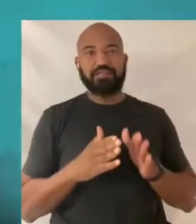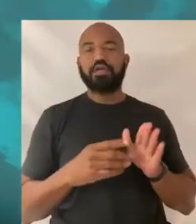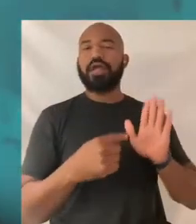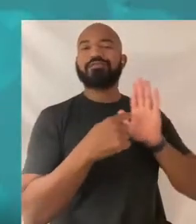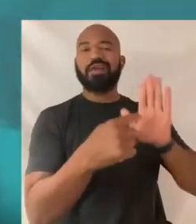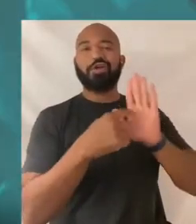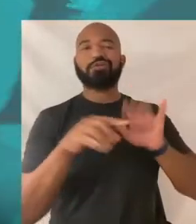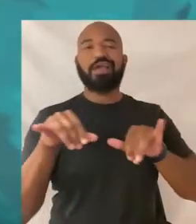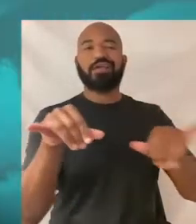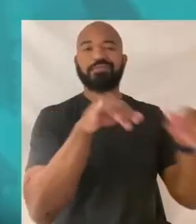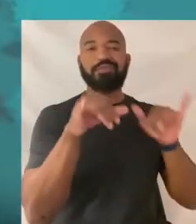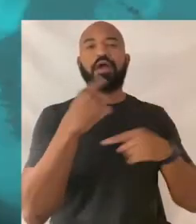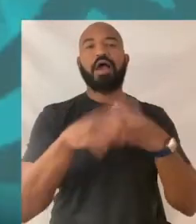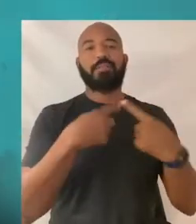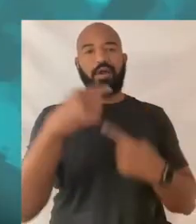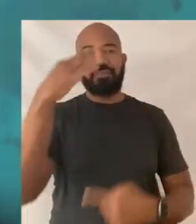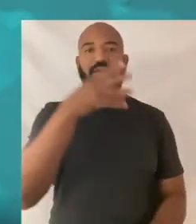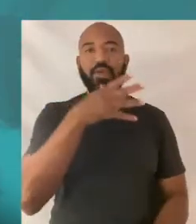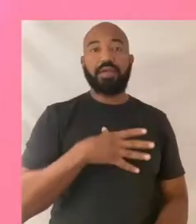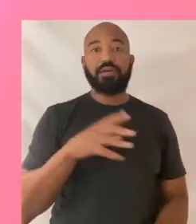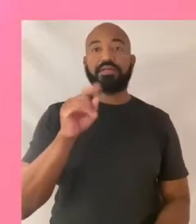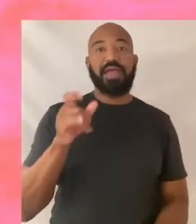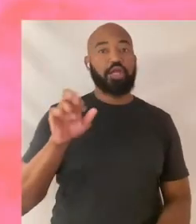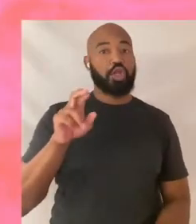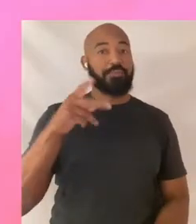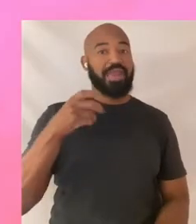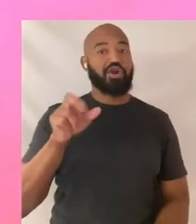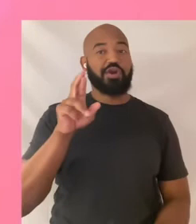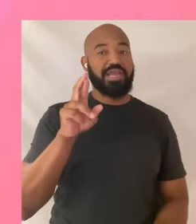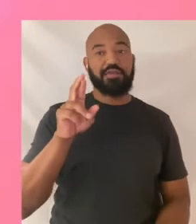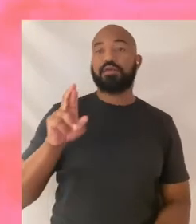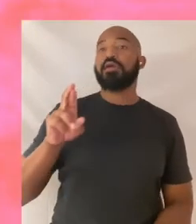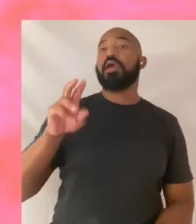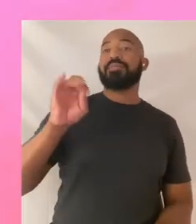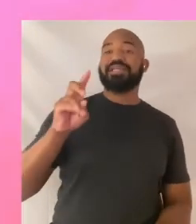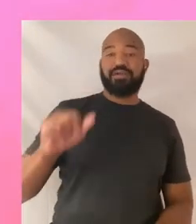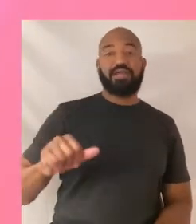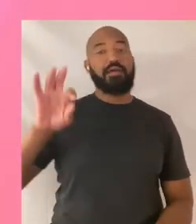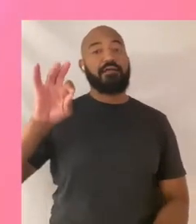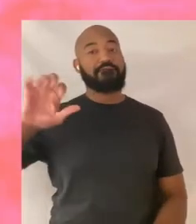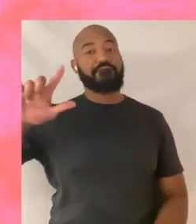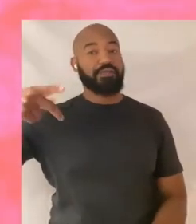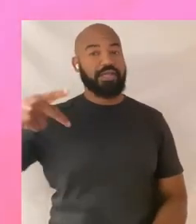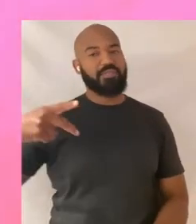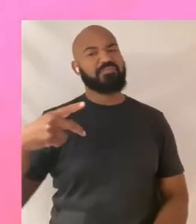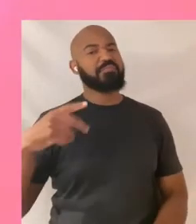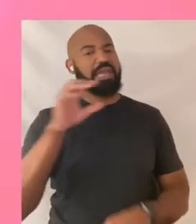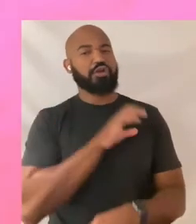portray stereotypes about Black women. Tyler Perry's Medea, Flip Wilson's character